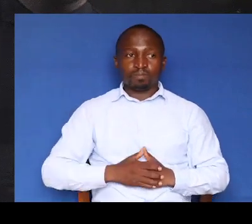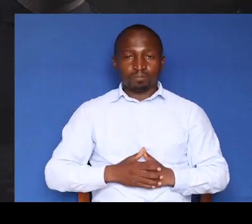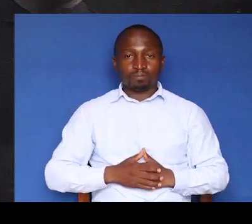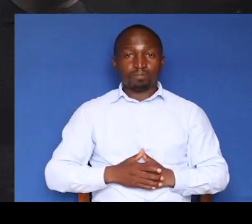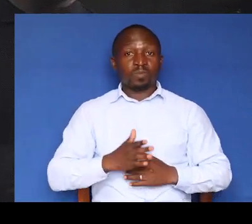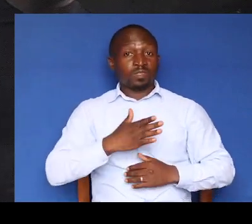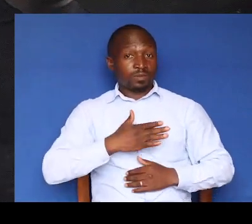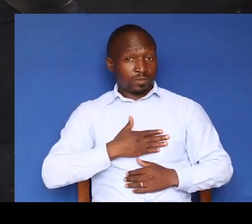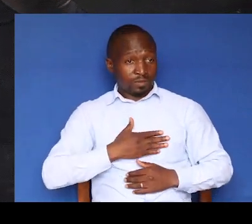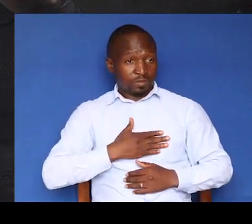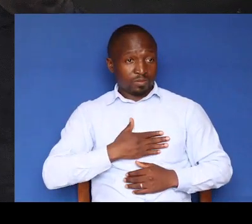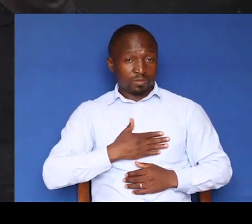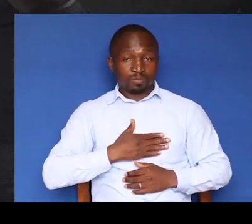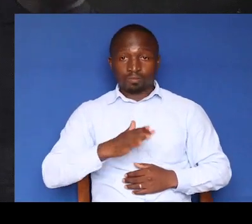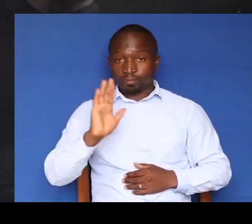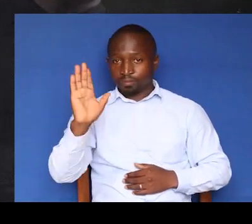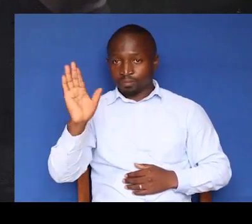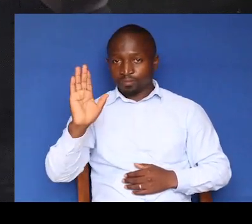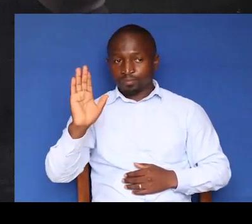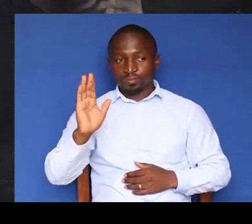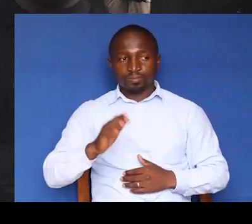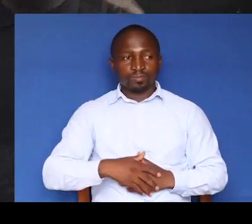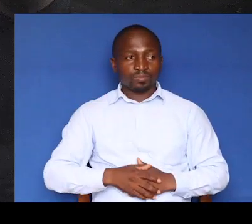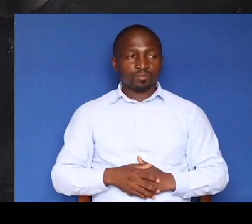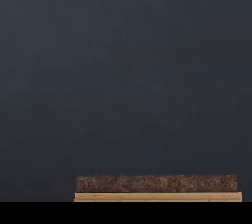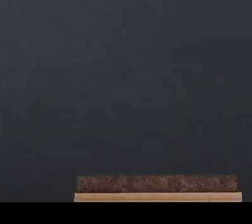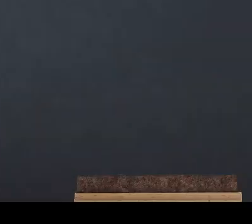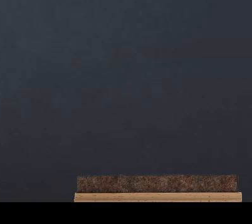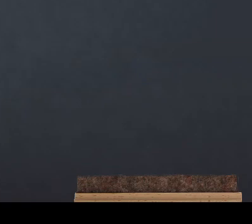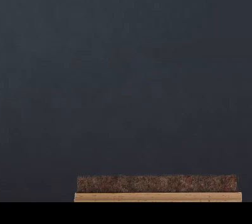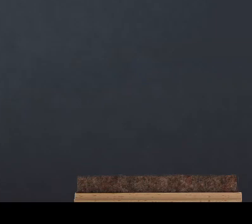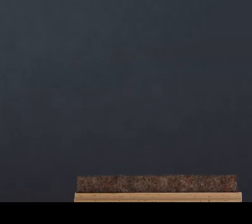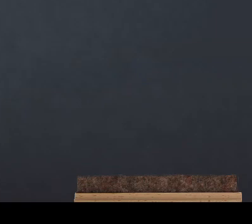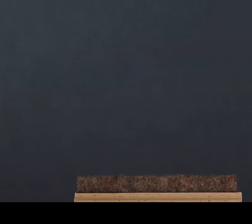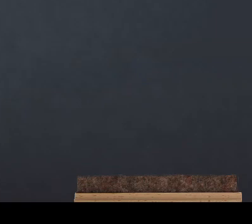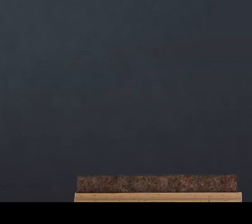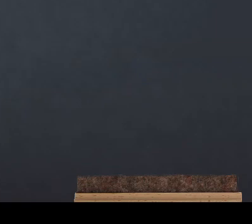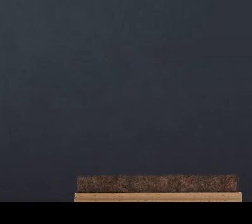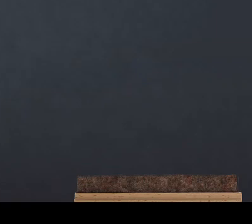Thank you very much. Goodbye.